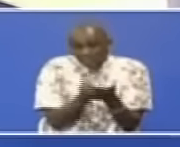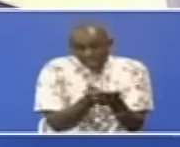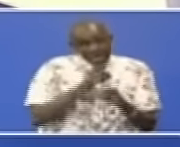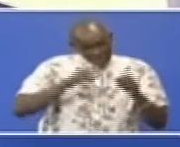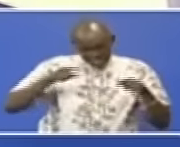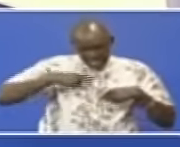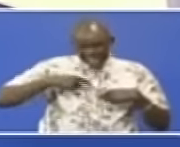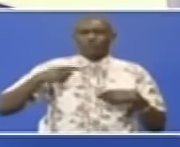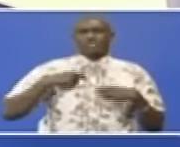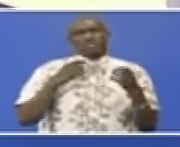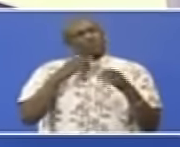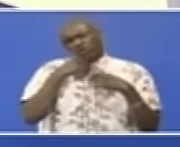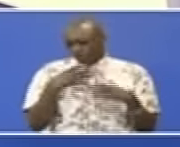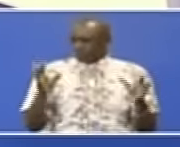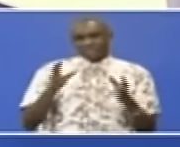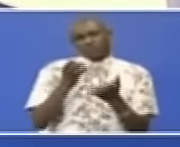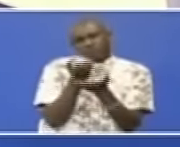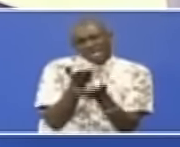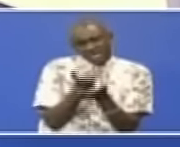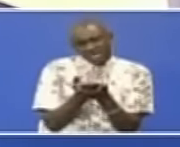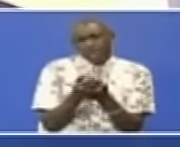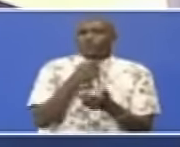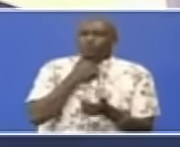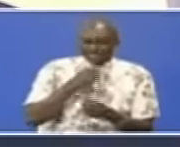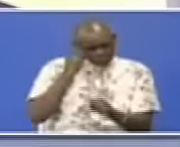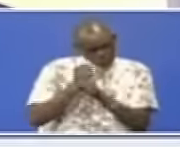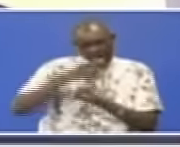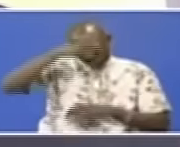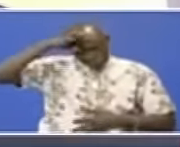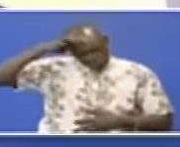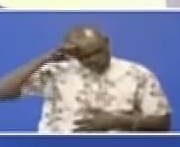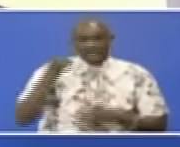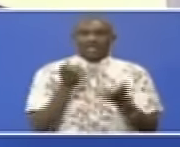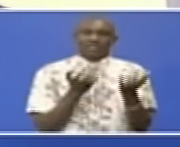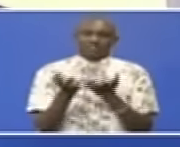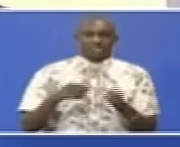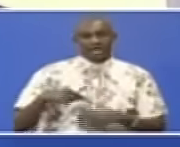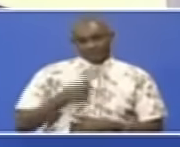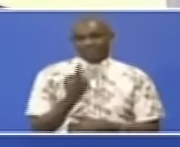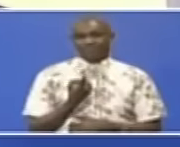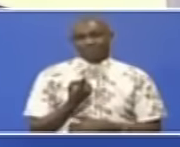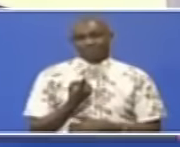na sisi tupendi uomba. Tunapenda kujifanyia na mikono yetu.